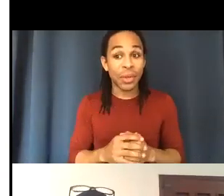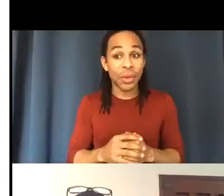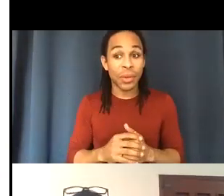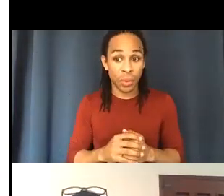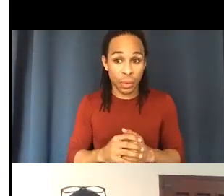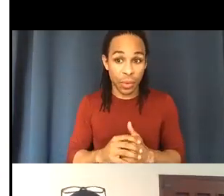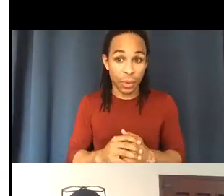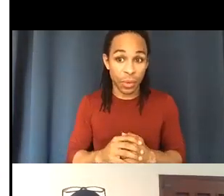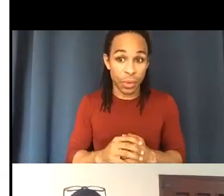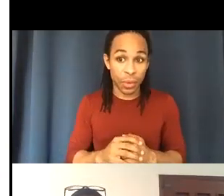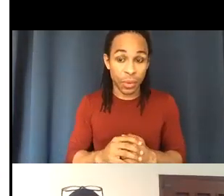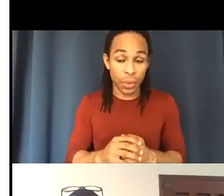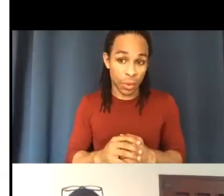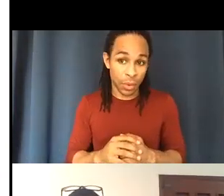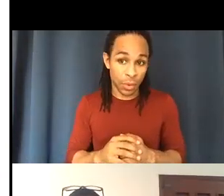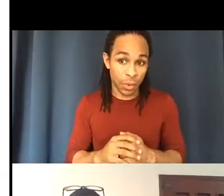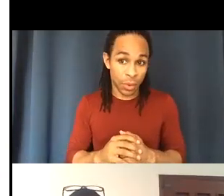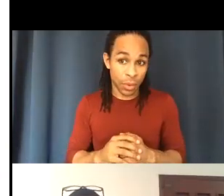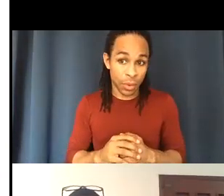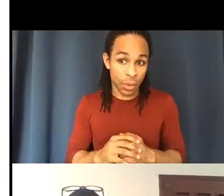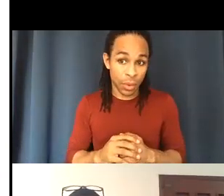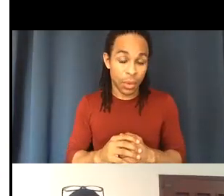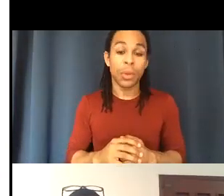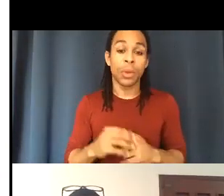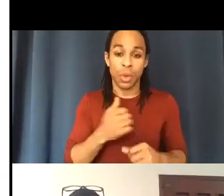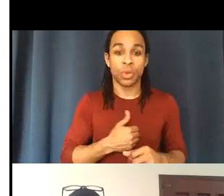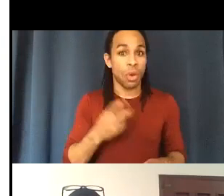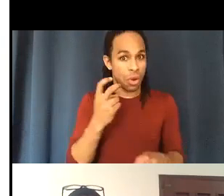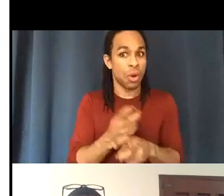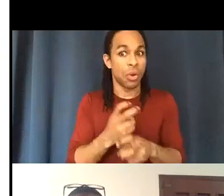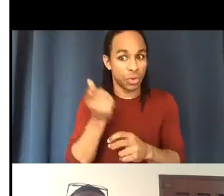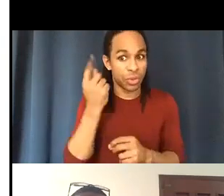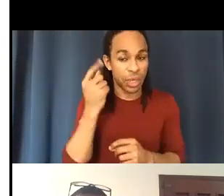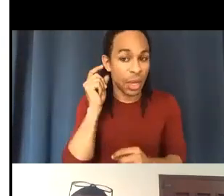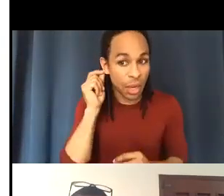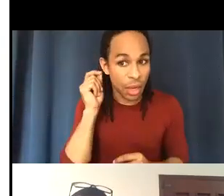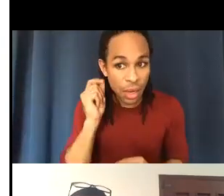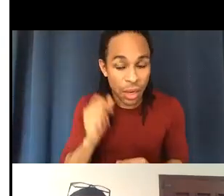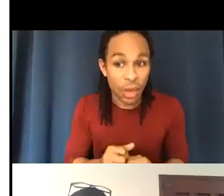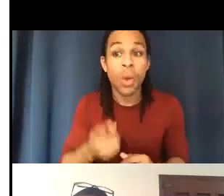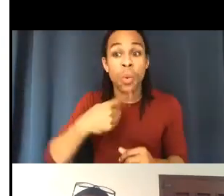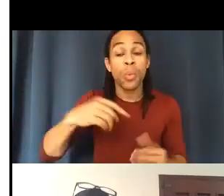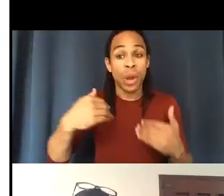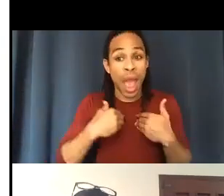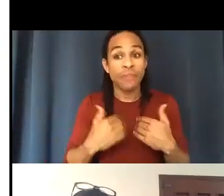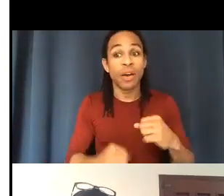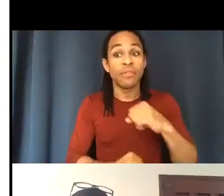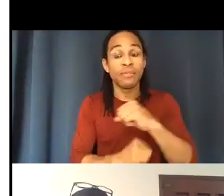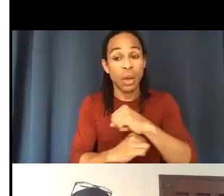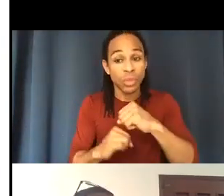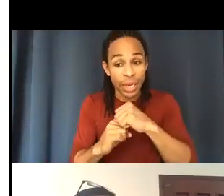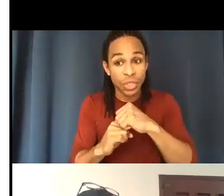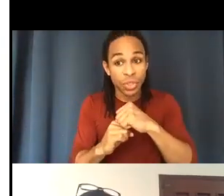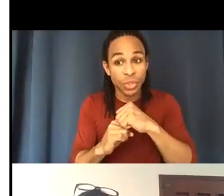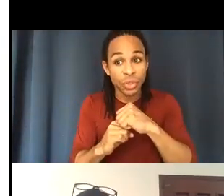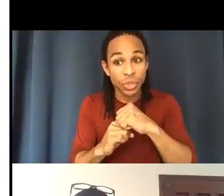put doing Ebola helps like in the country to have a foundation under which they will